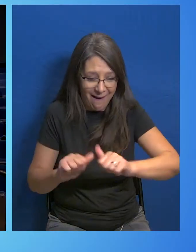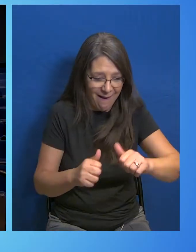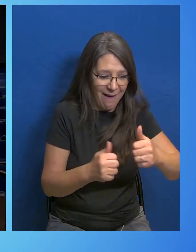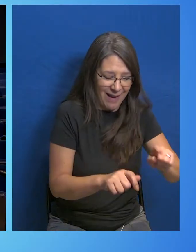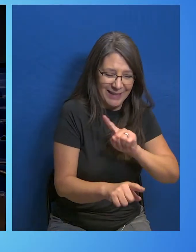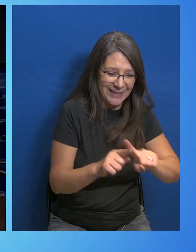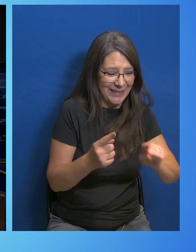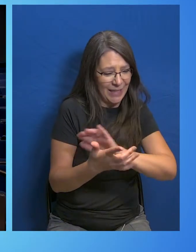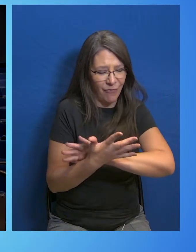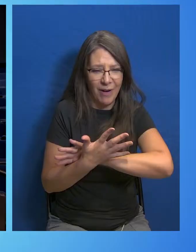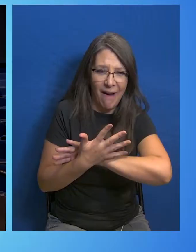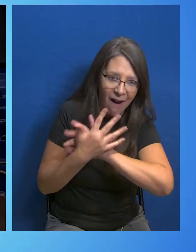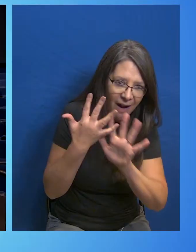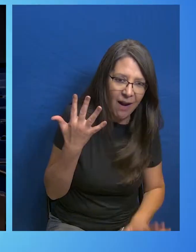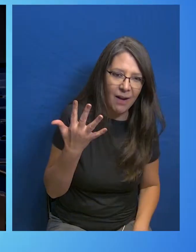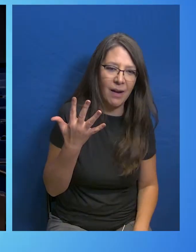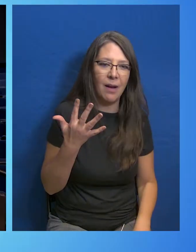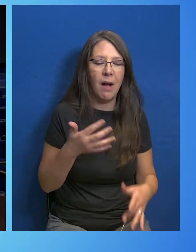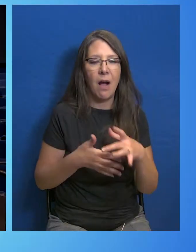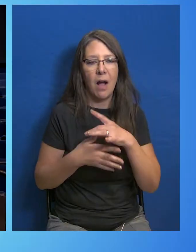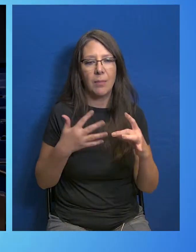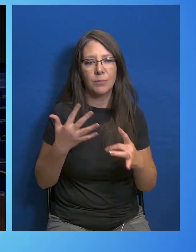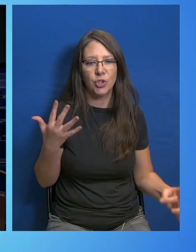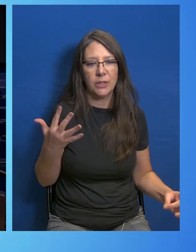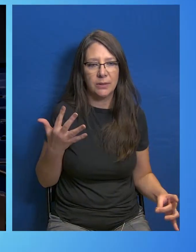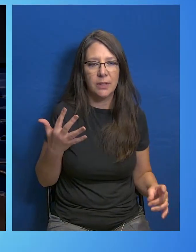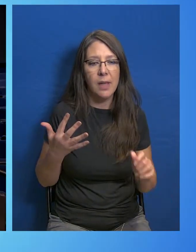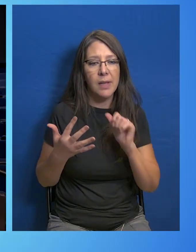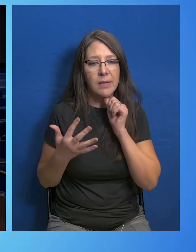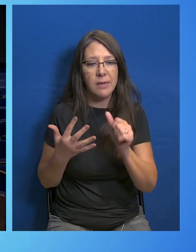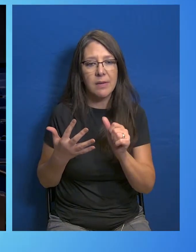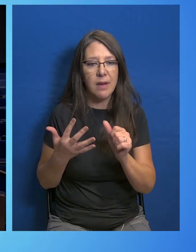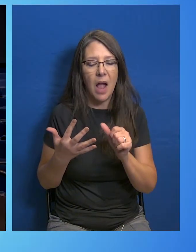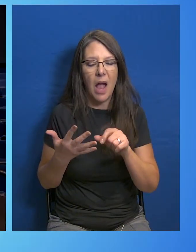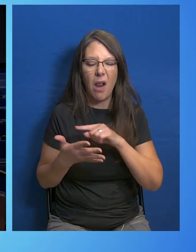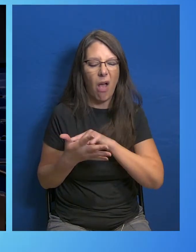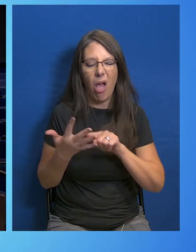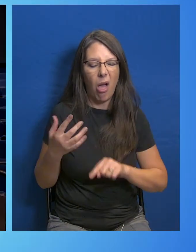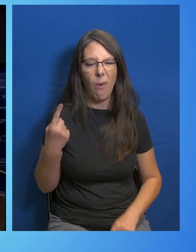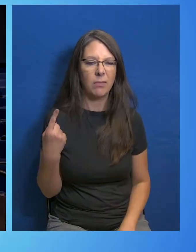on the table. We're exploring everything.